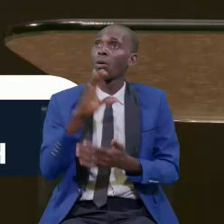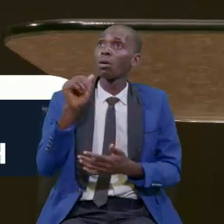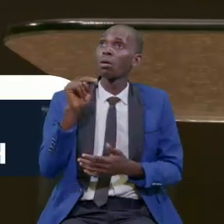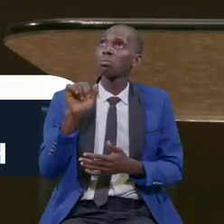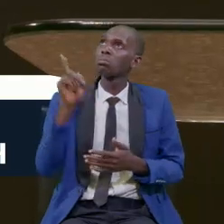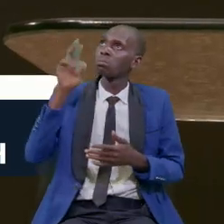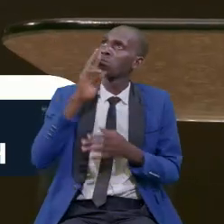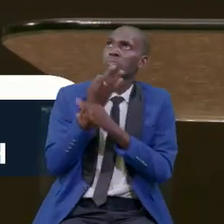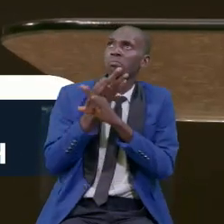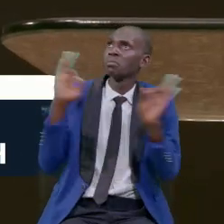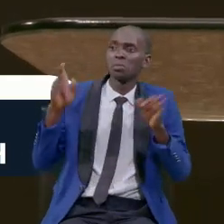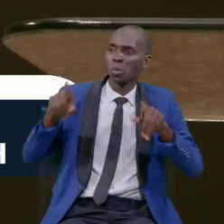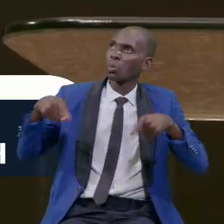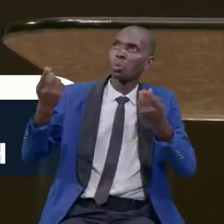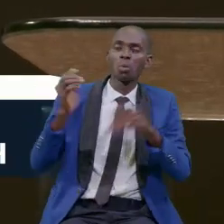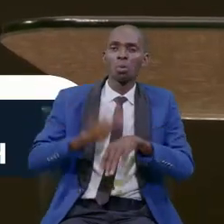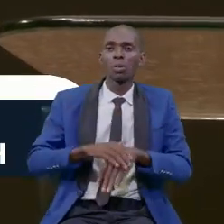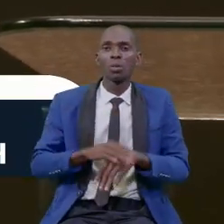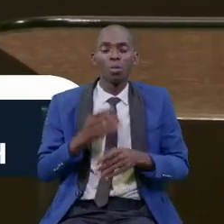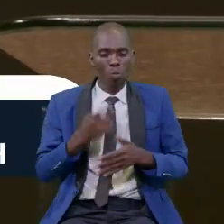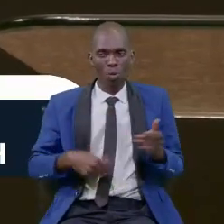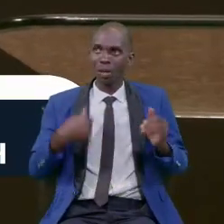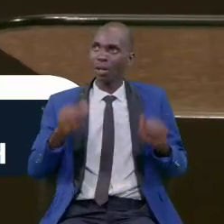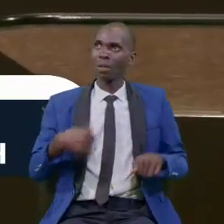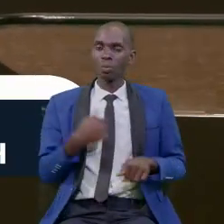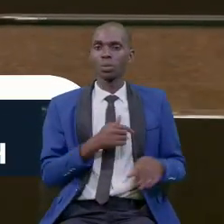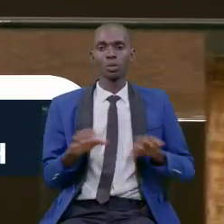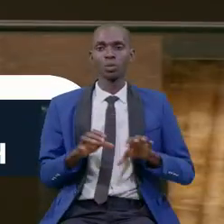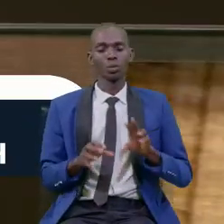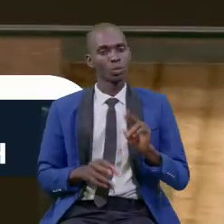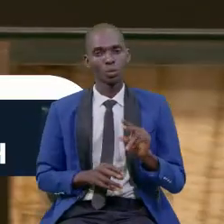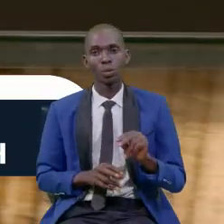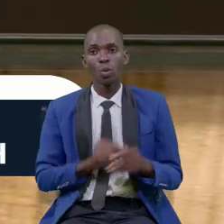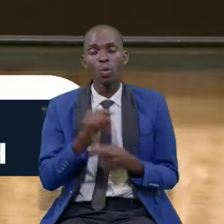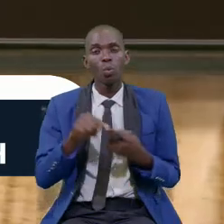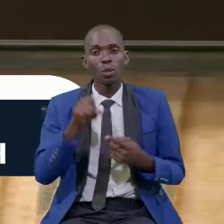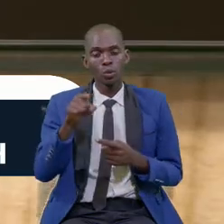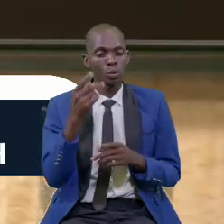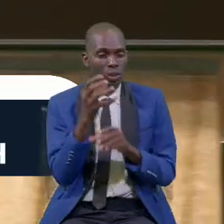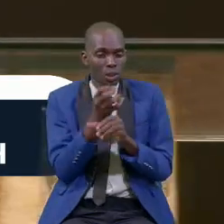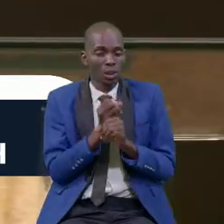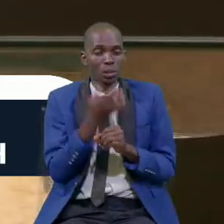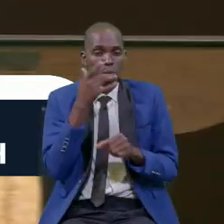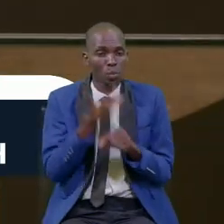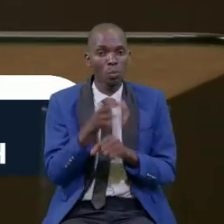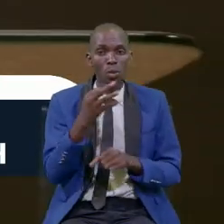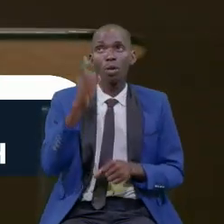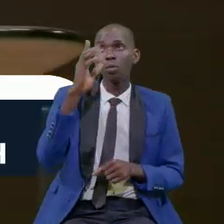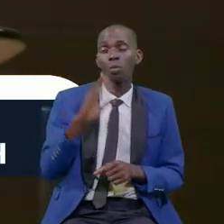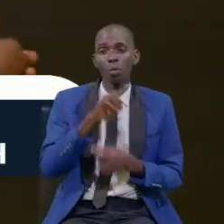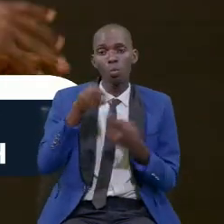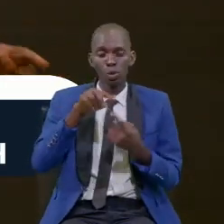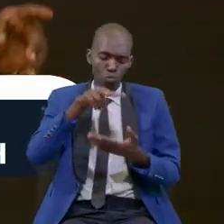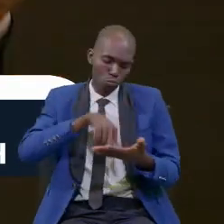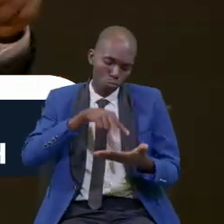ahead. What can we do about it? That's passive. When you see the promise of God, when you read the promise of